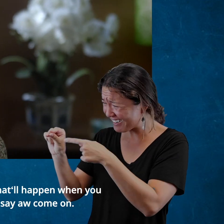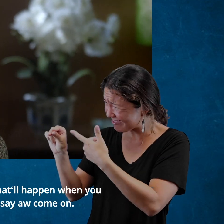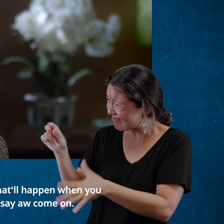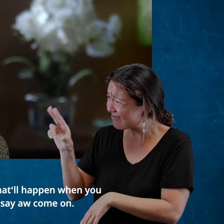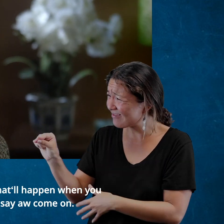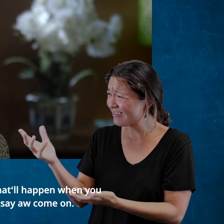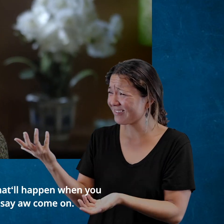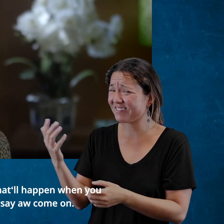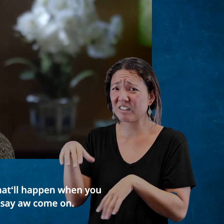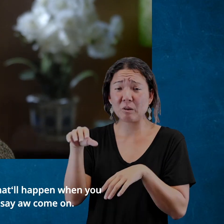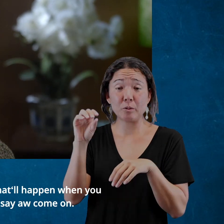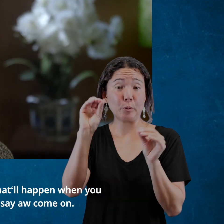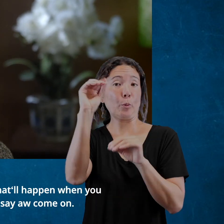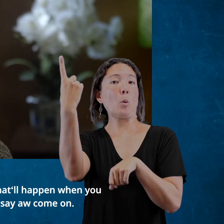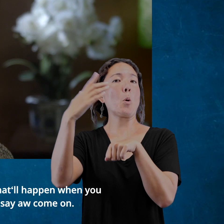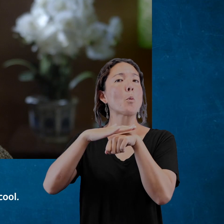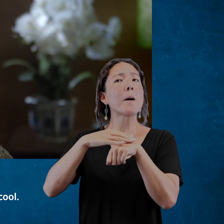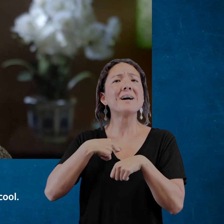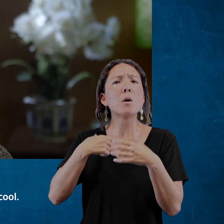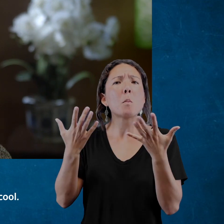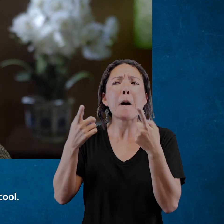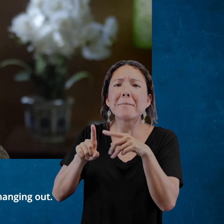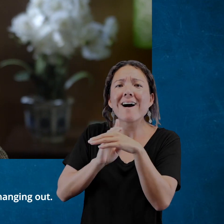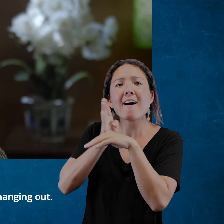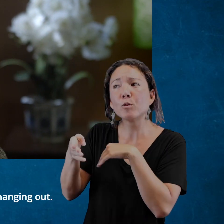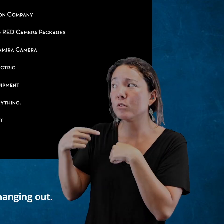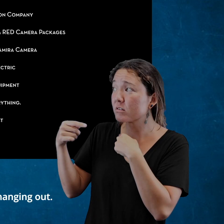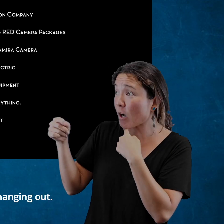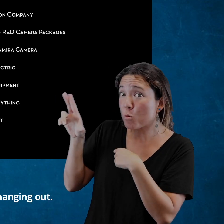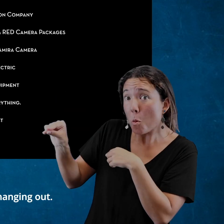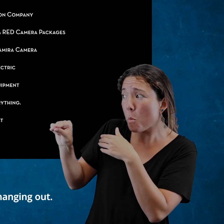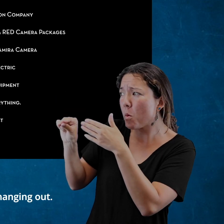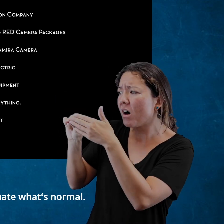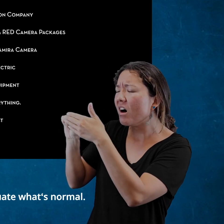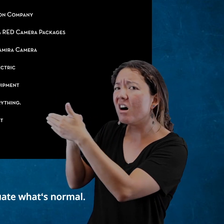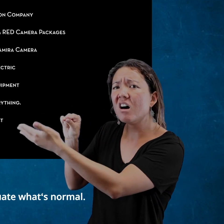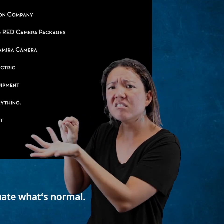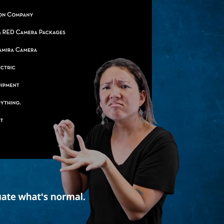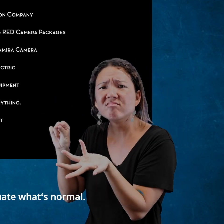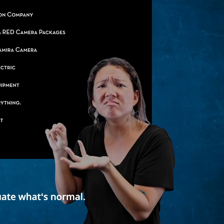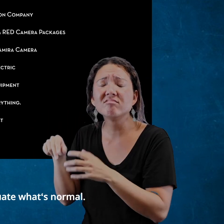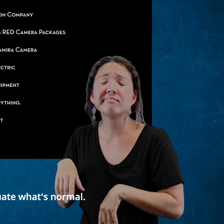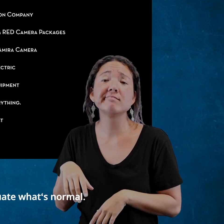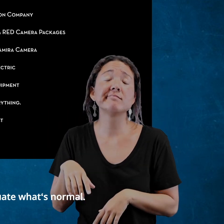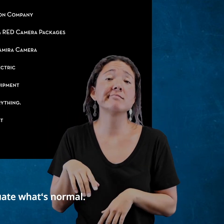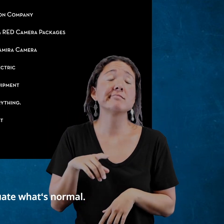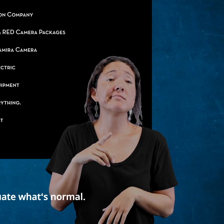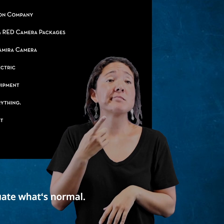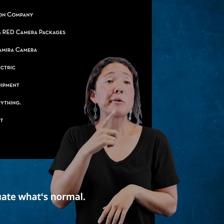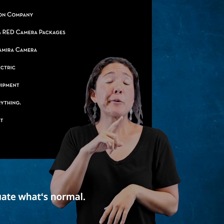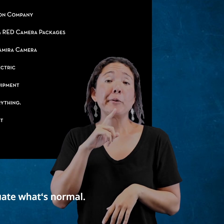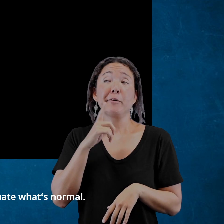you say no and it's like, oh, come on, you know, it's cool. We're just hanging out. I guess you